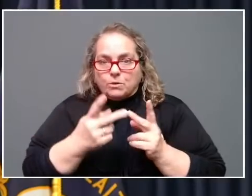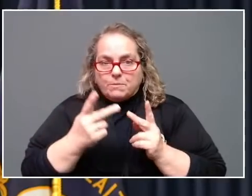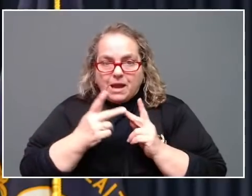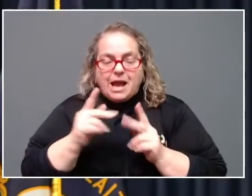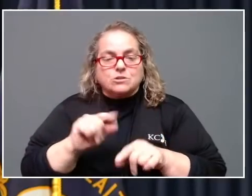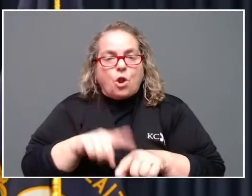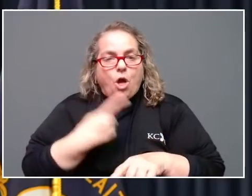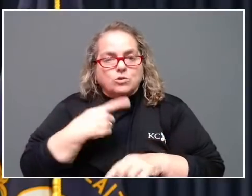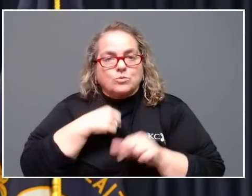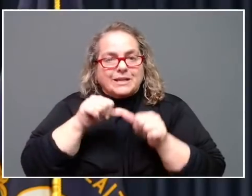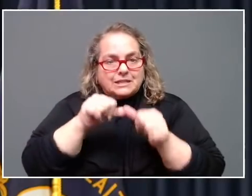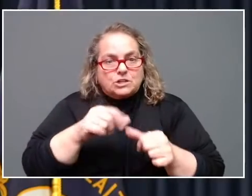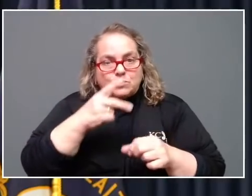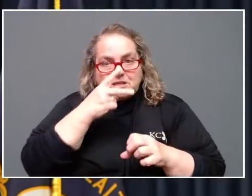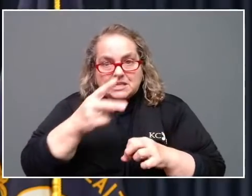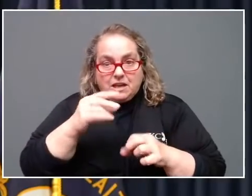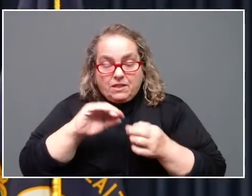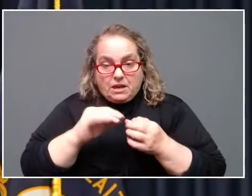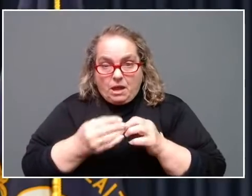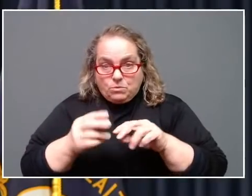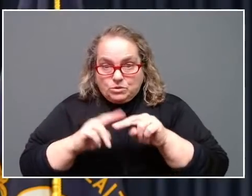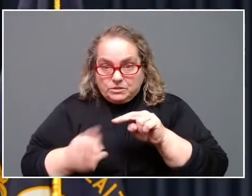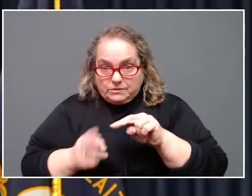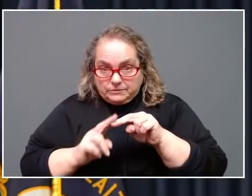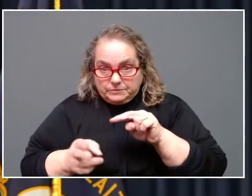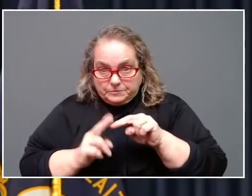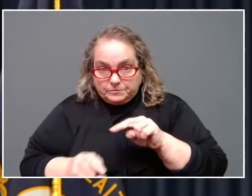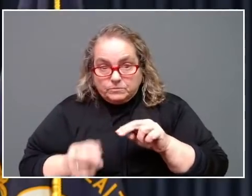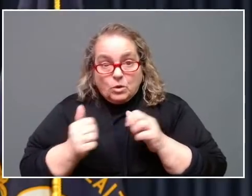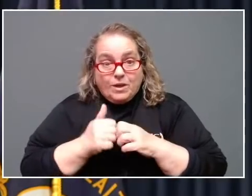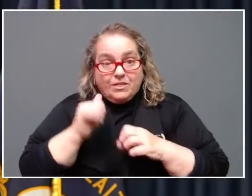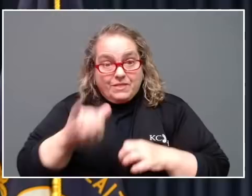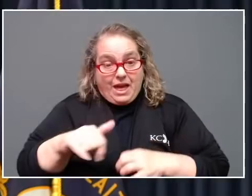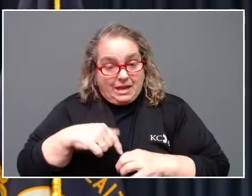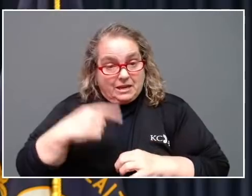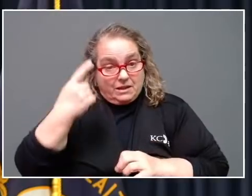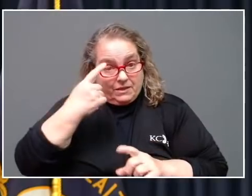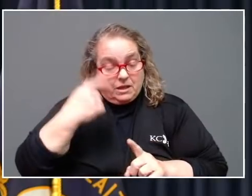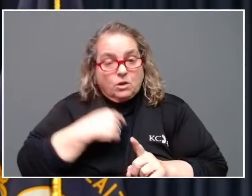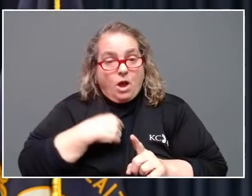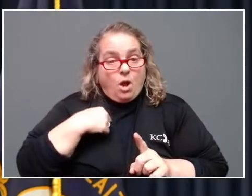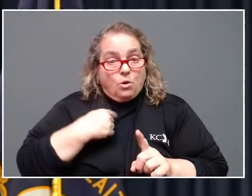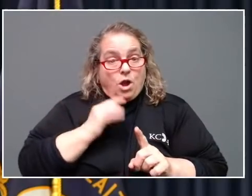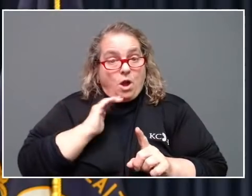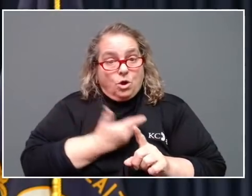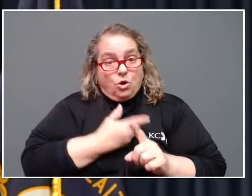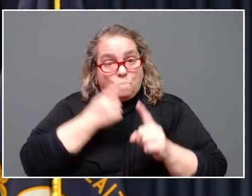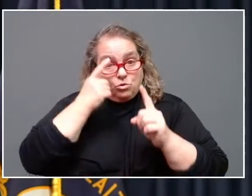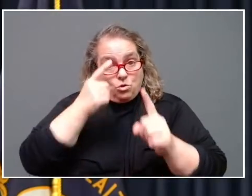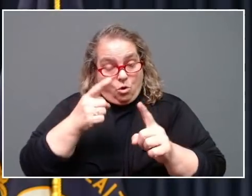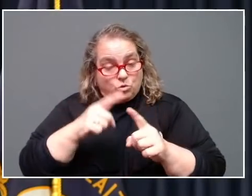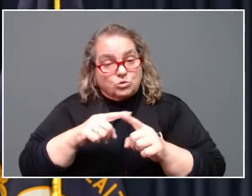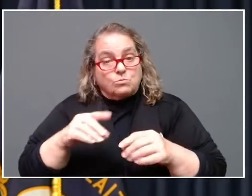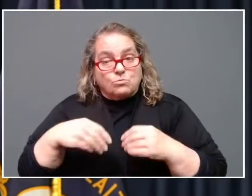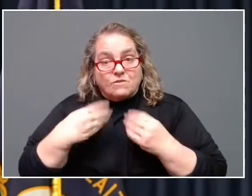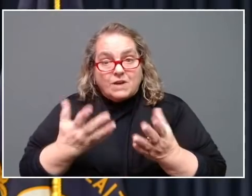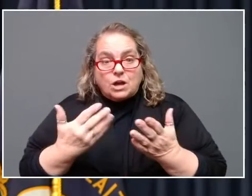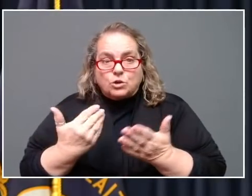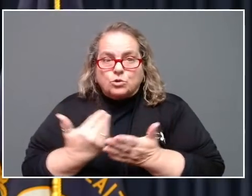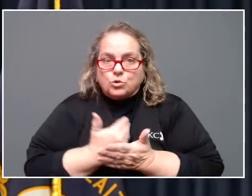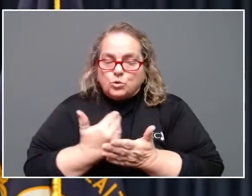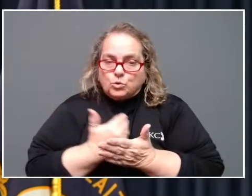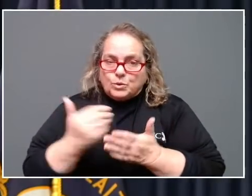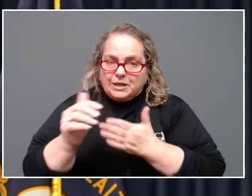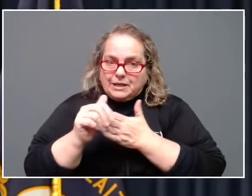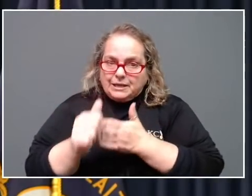these declines and the rates of decline. With that in mind, our goal will be to provide new guidance